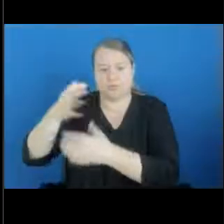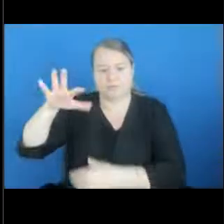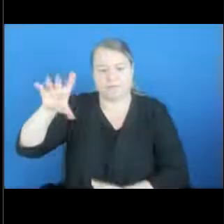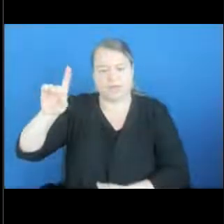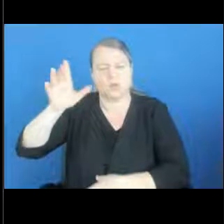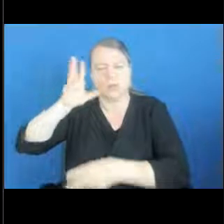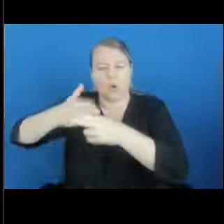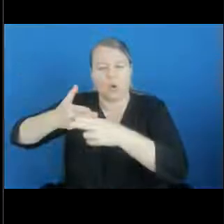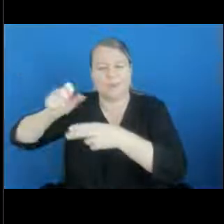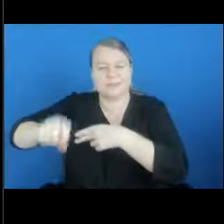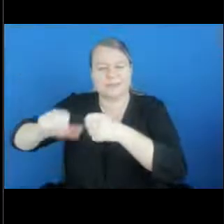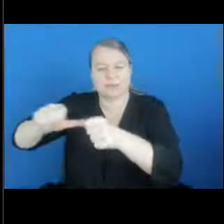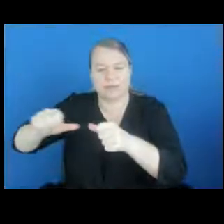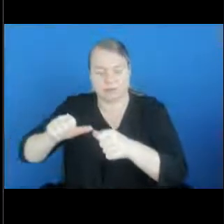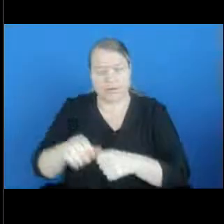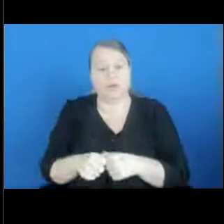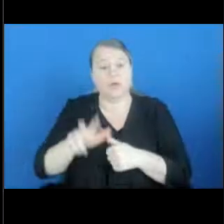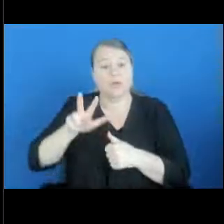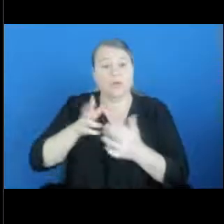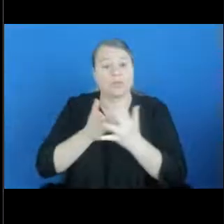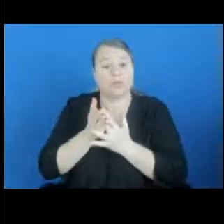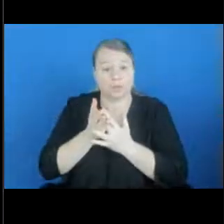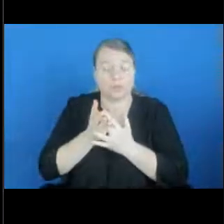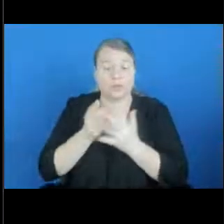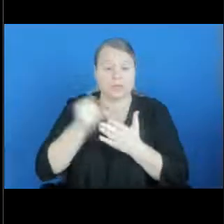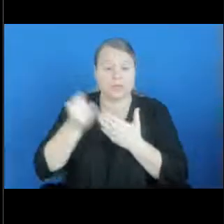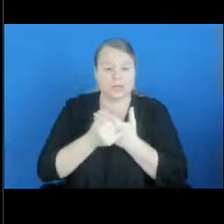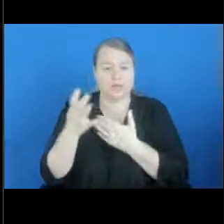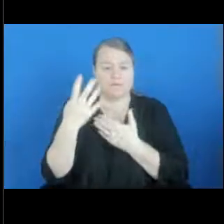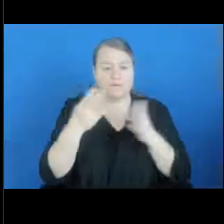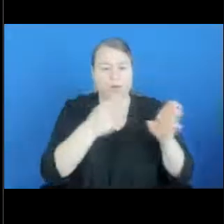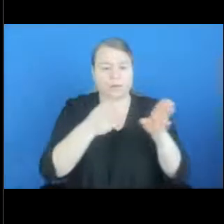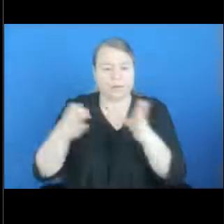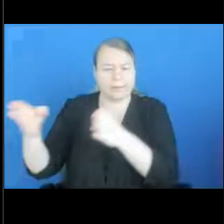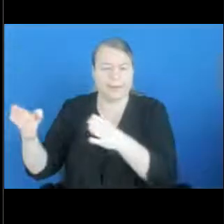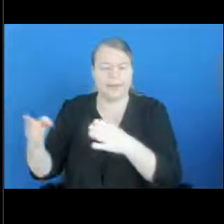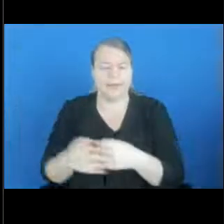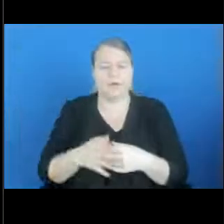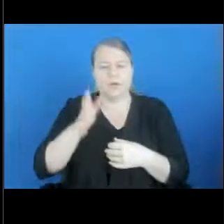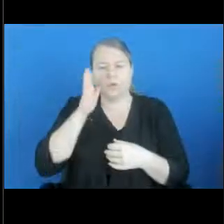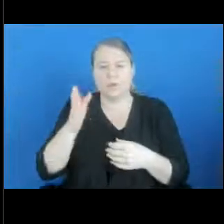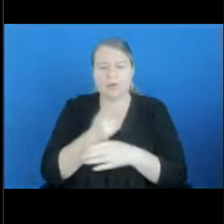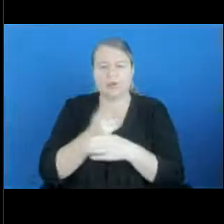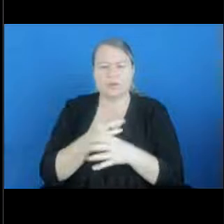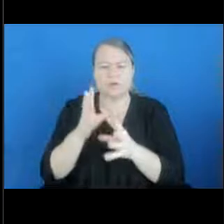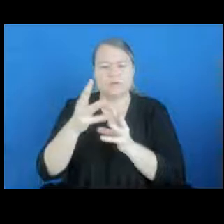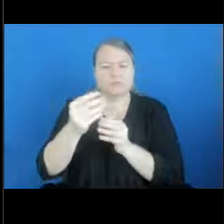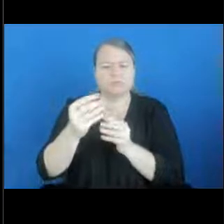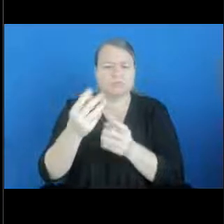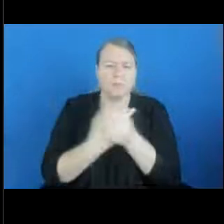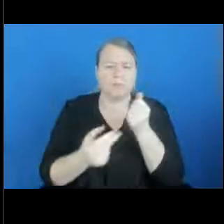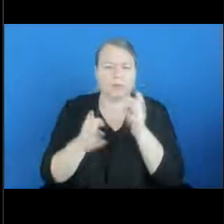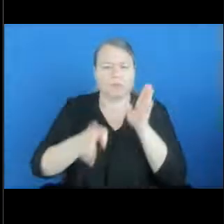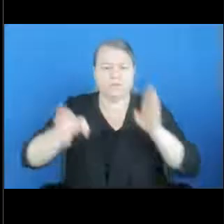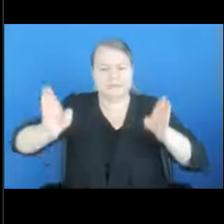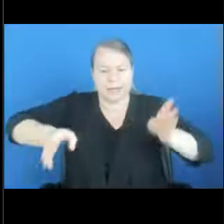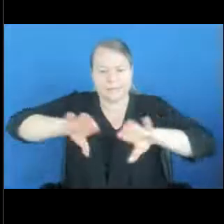Frontier Drive will be a 4-lane divided roadway with shared use paths on both sides. The second element of the project